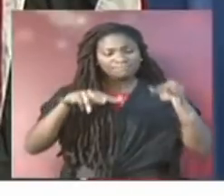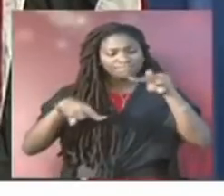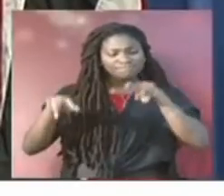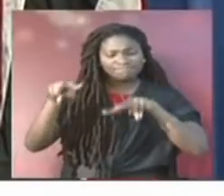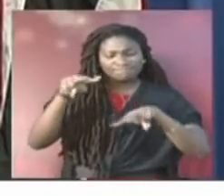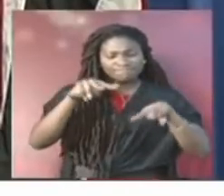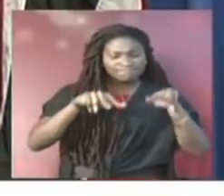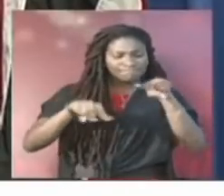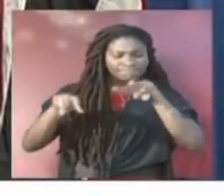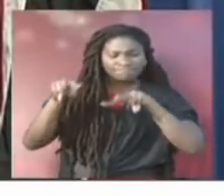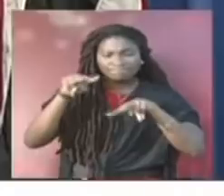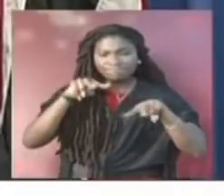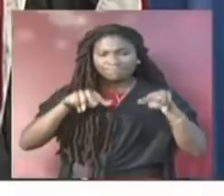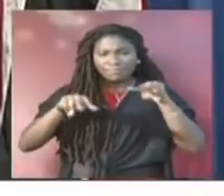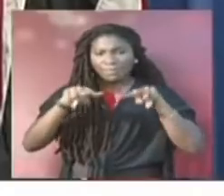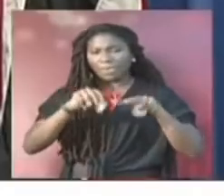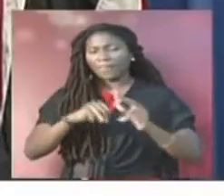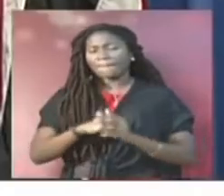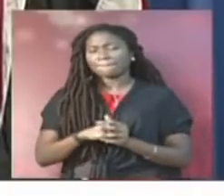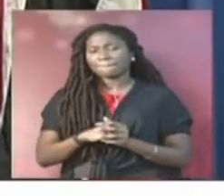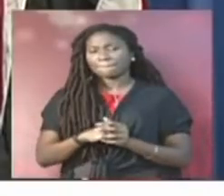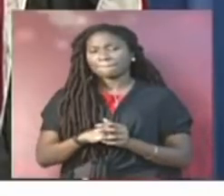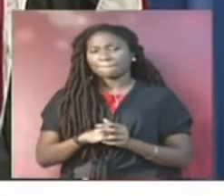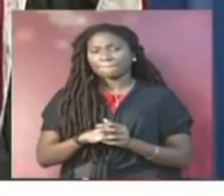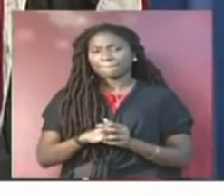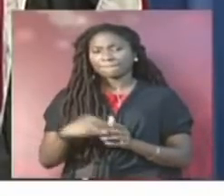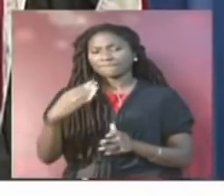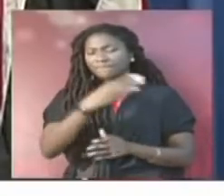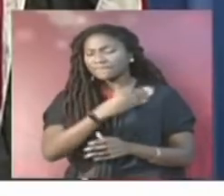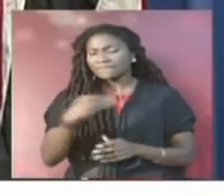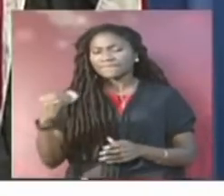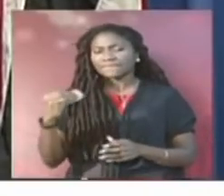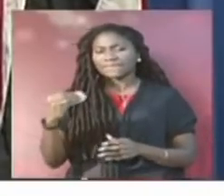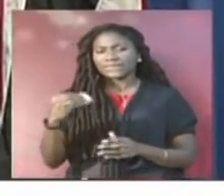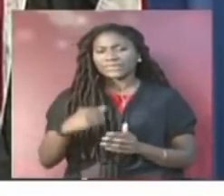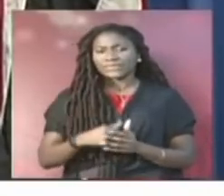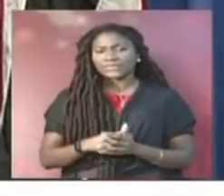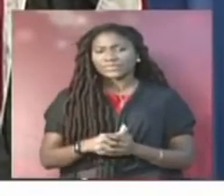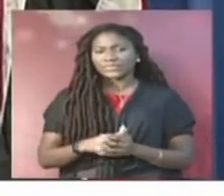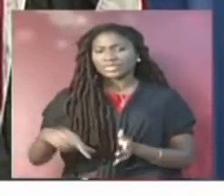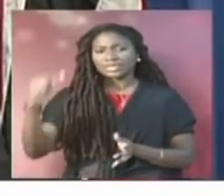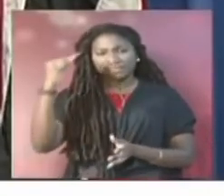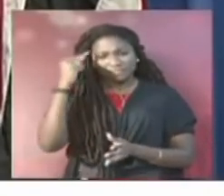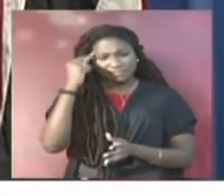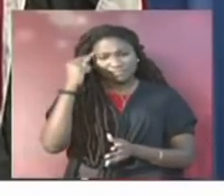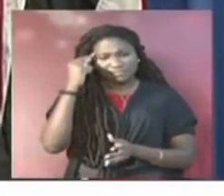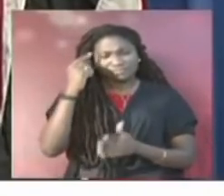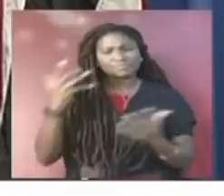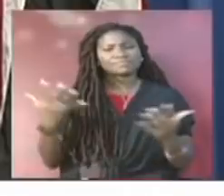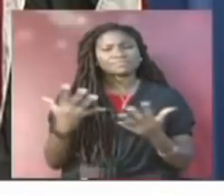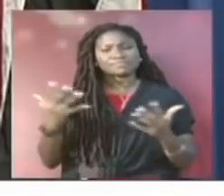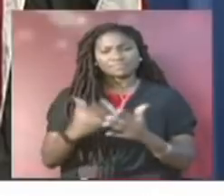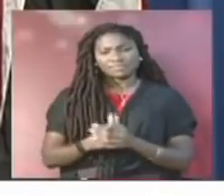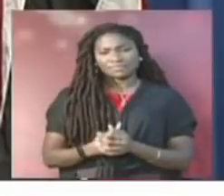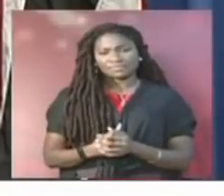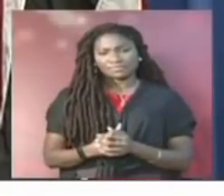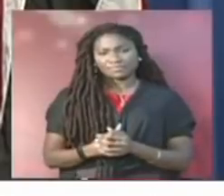on all fronts and anticipating that the actions that we are